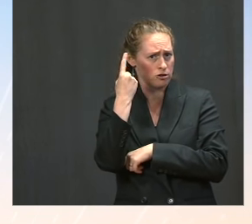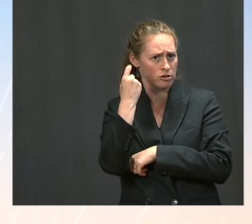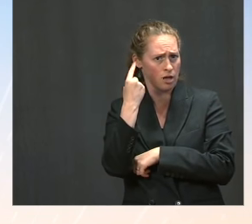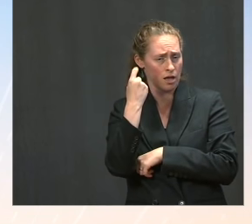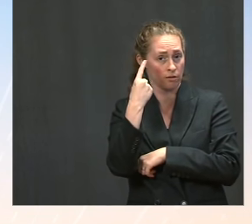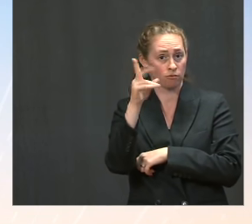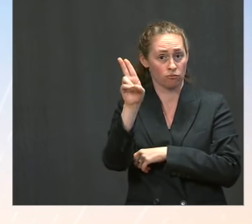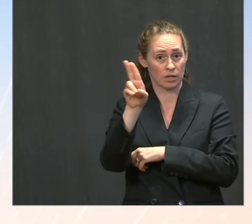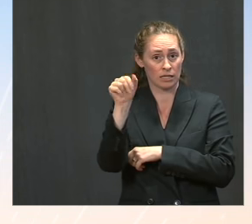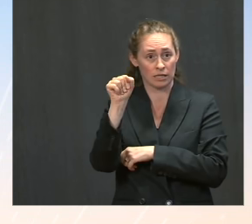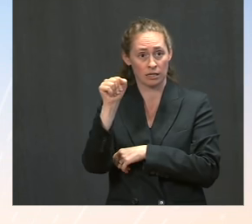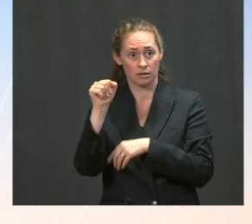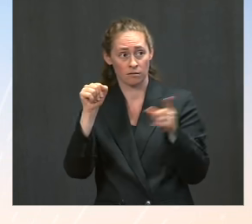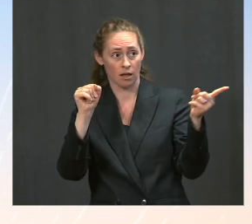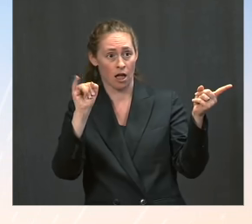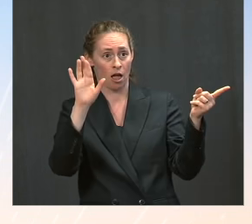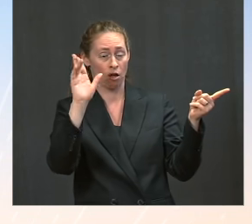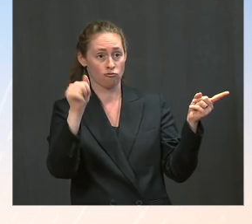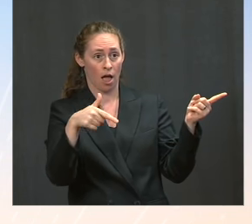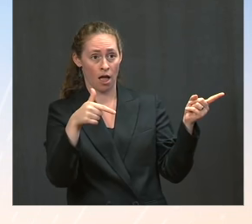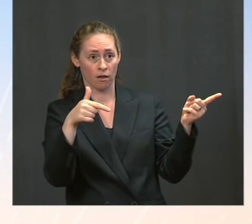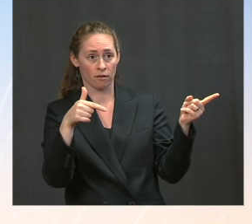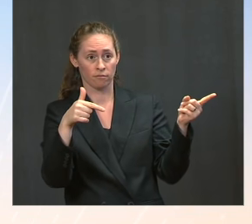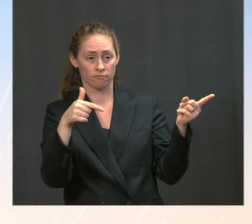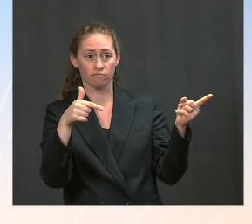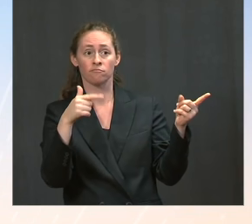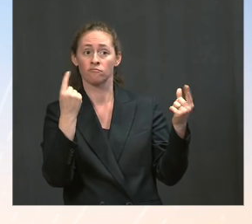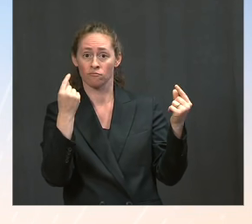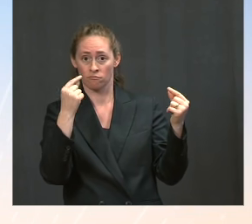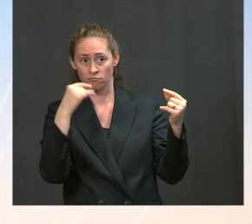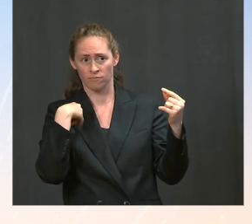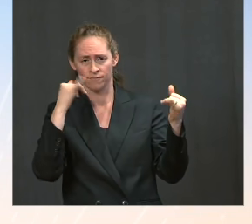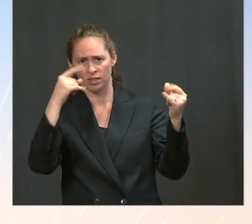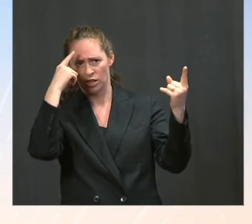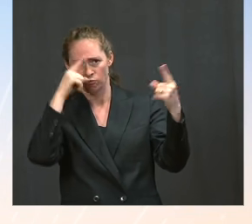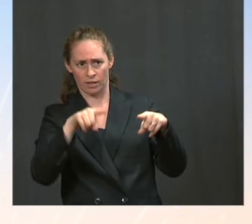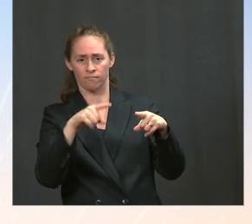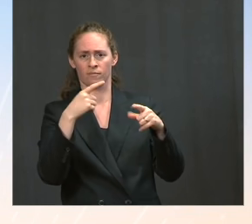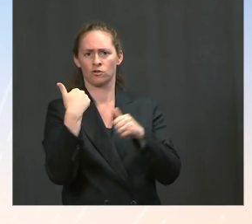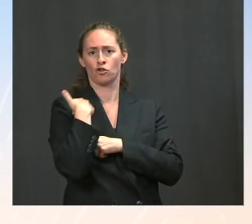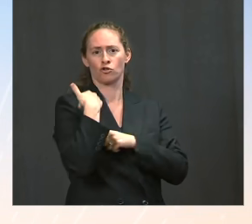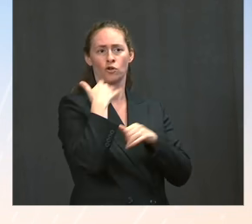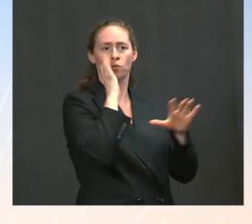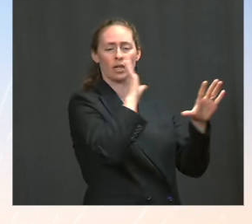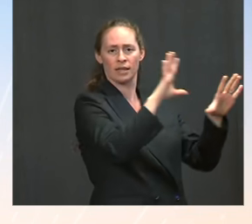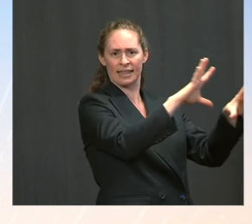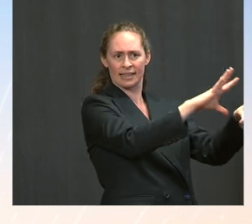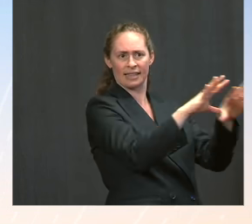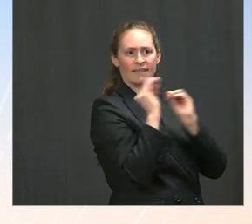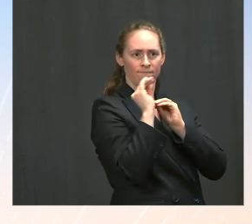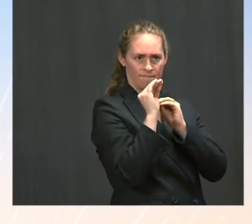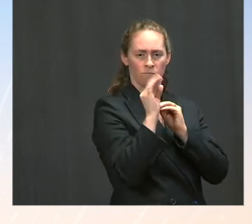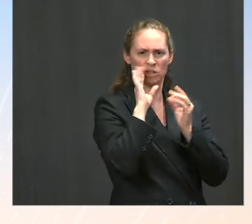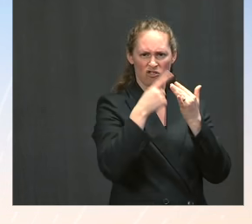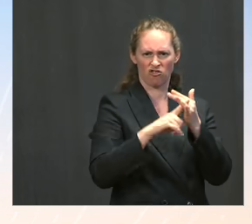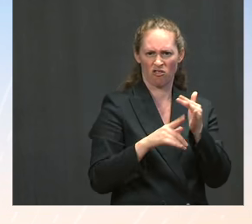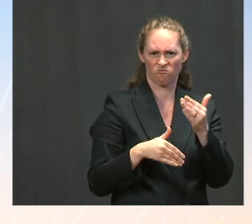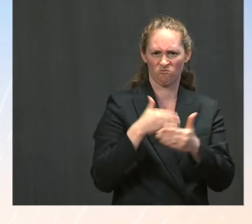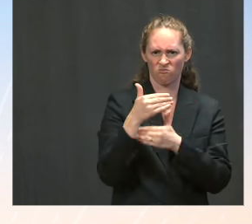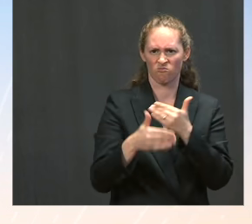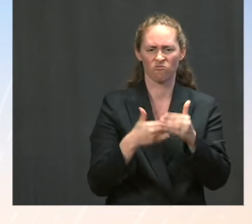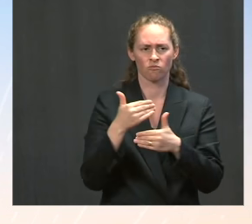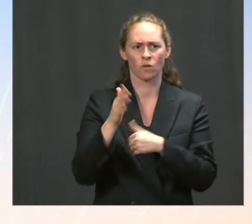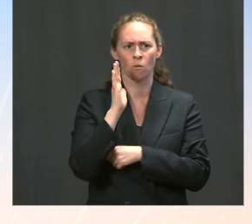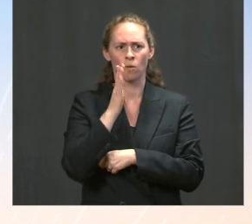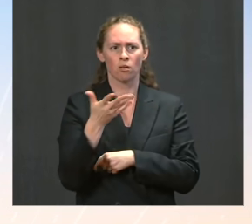U.S. combat forces and that talks would take place beginning then toward that end. Can you give us an update on where those talks